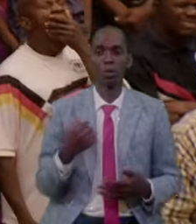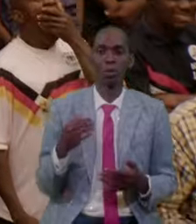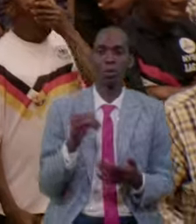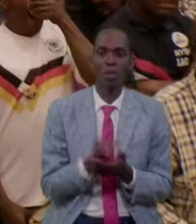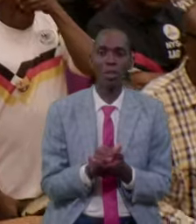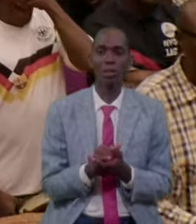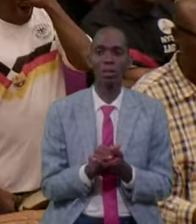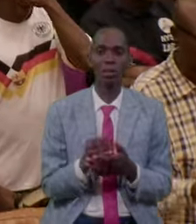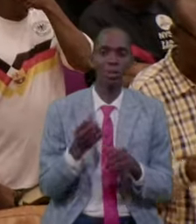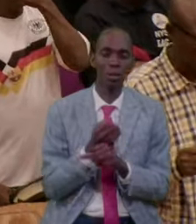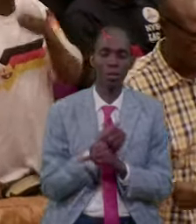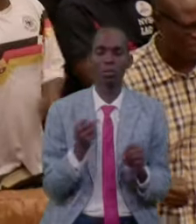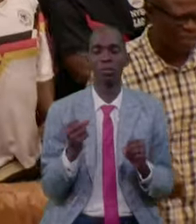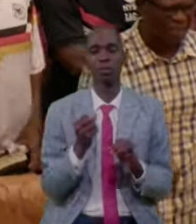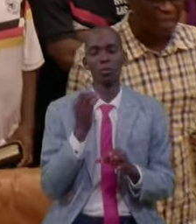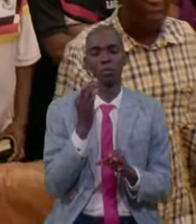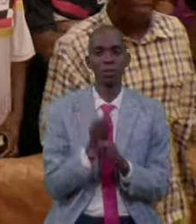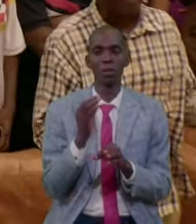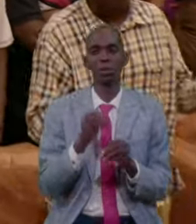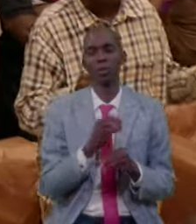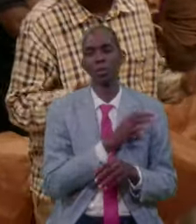faith in Christ.